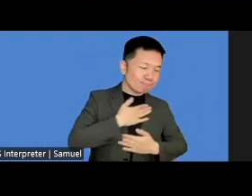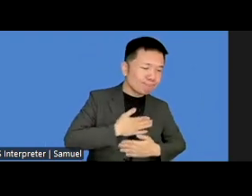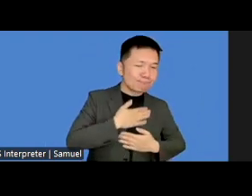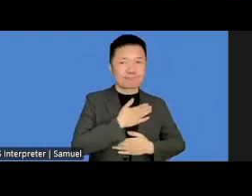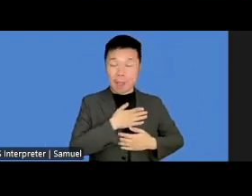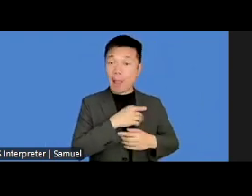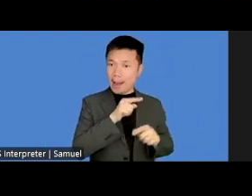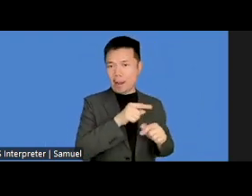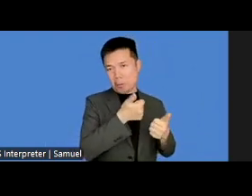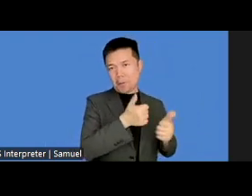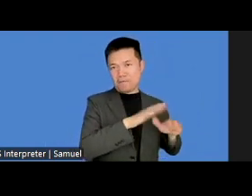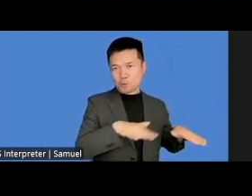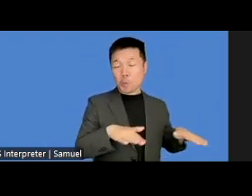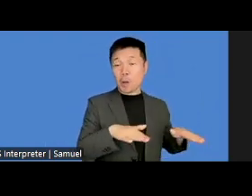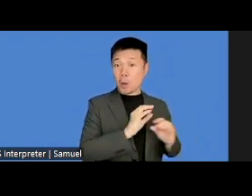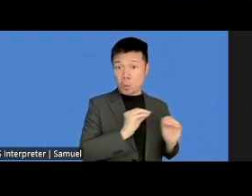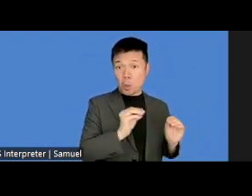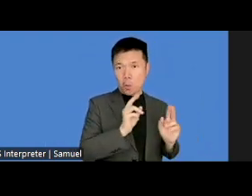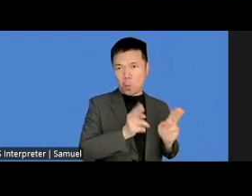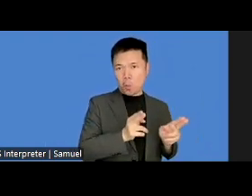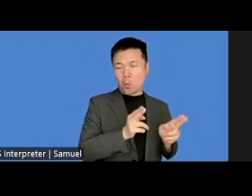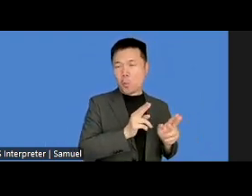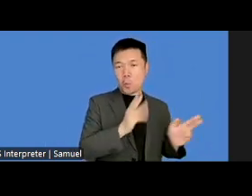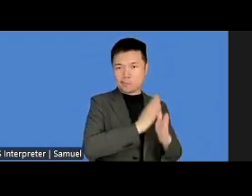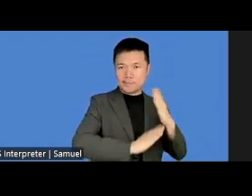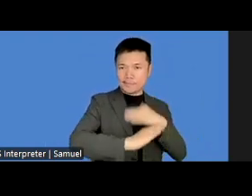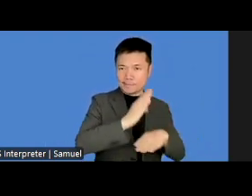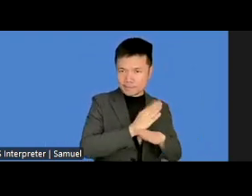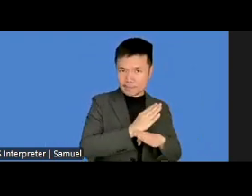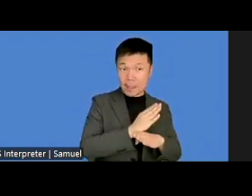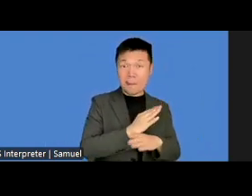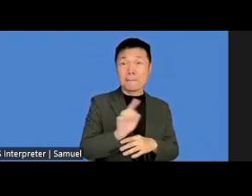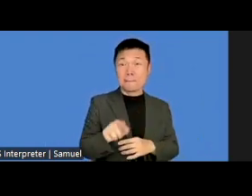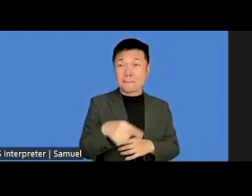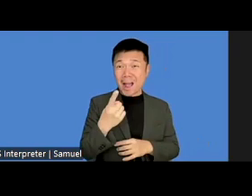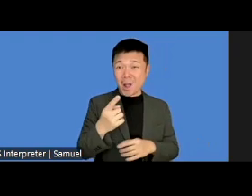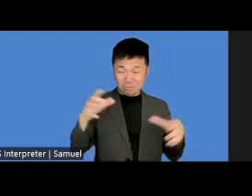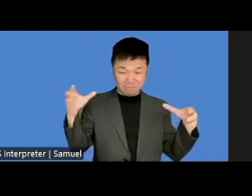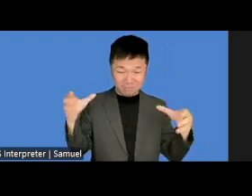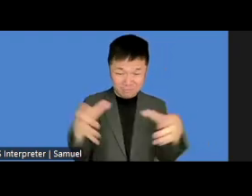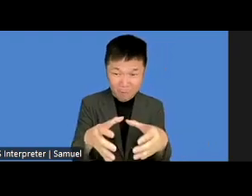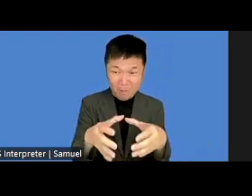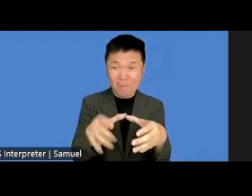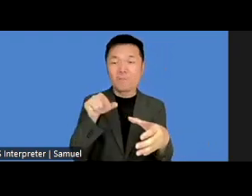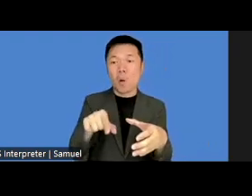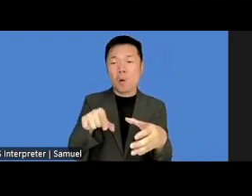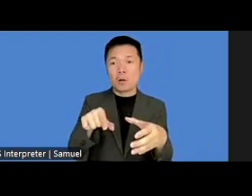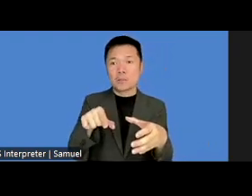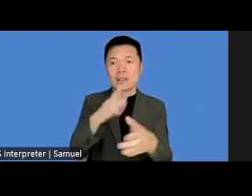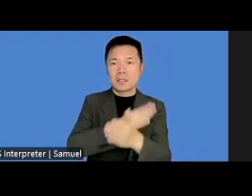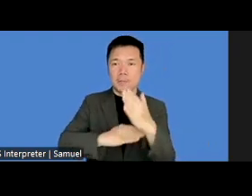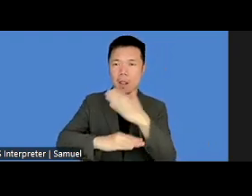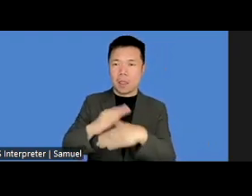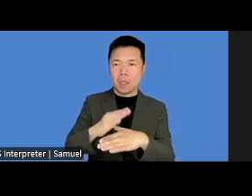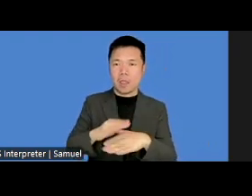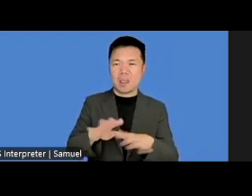activities. In these institutions, there was one room with 9 young adults with disabilities. These